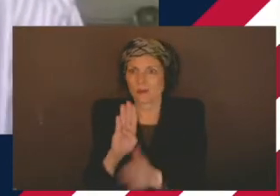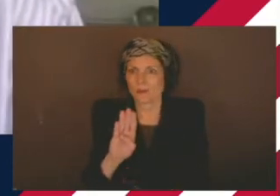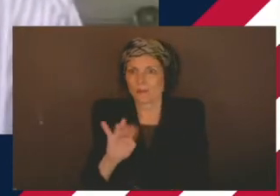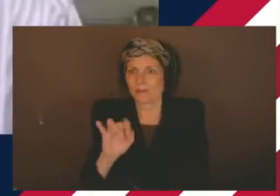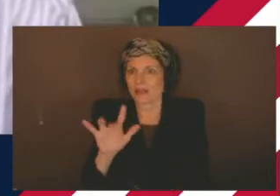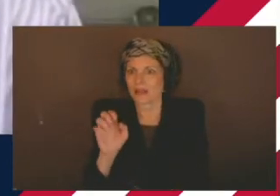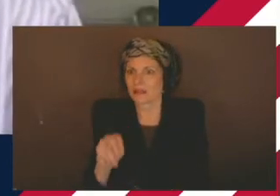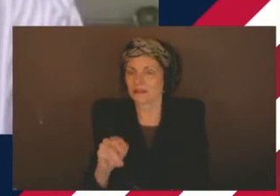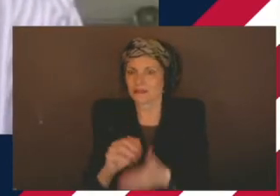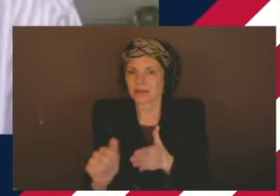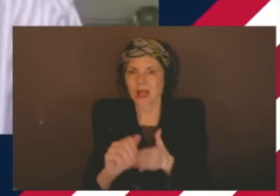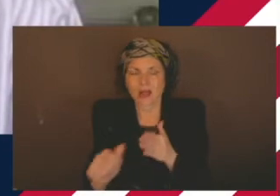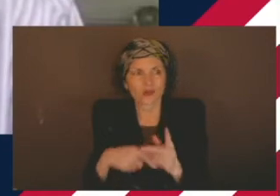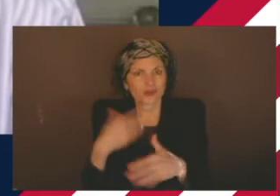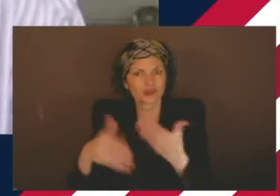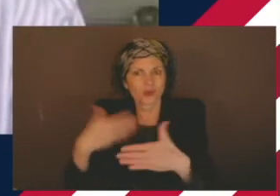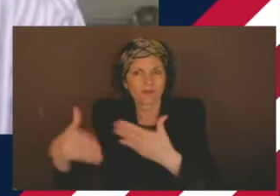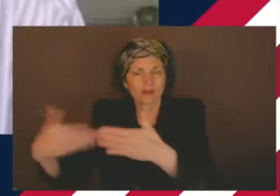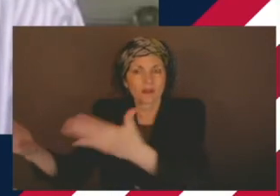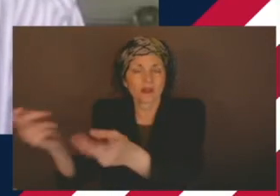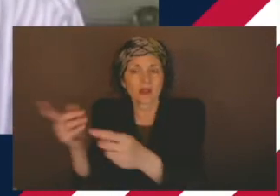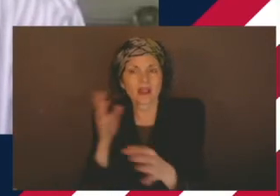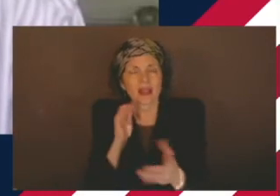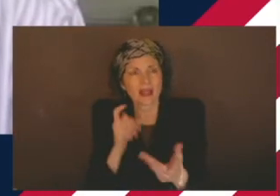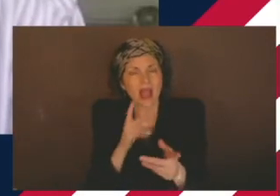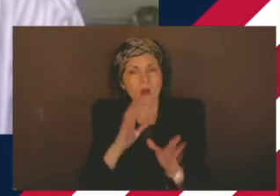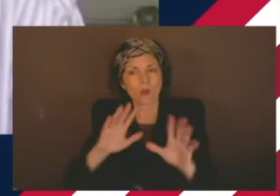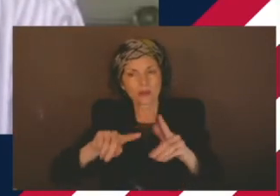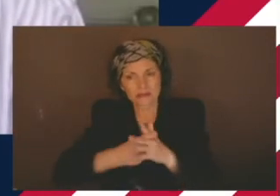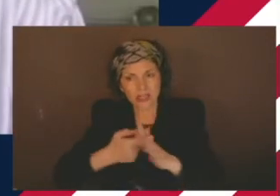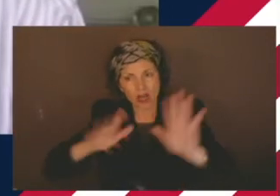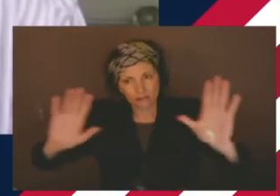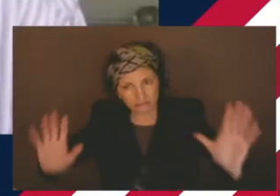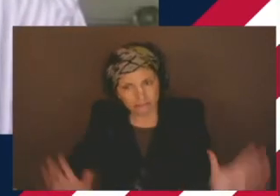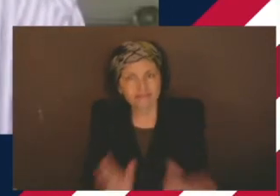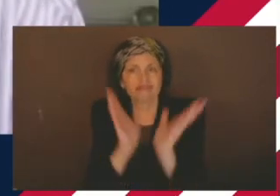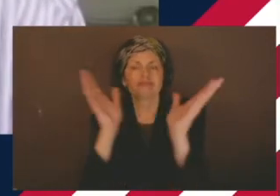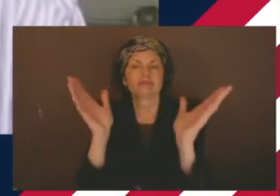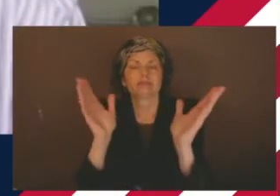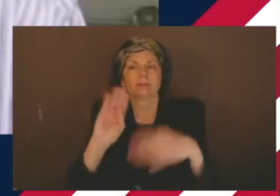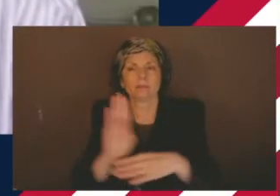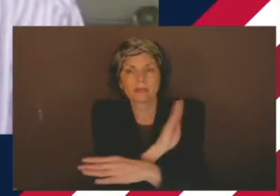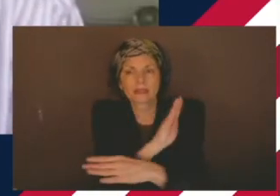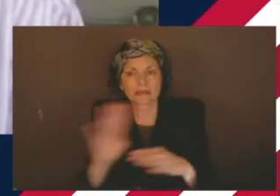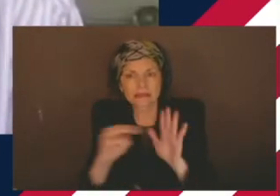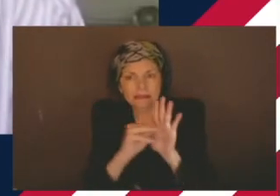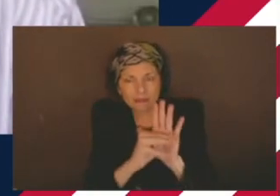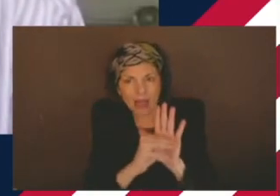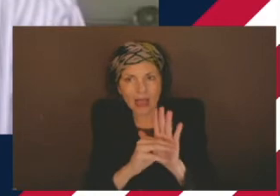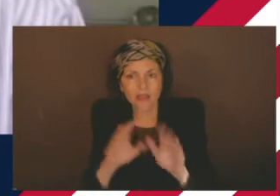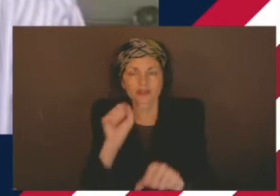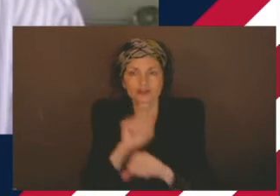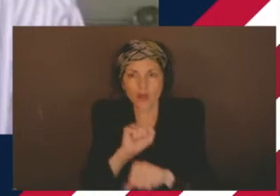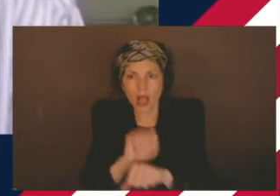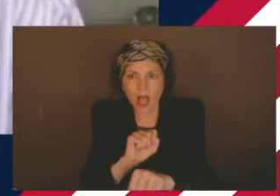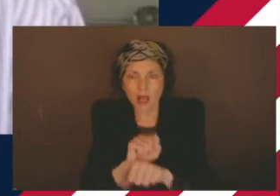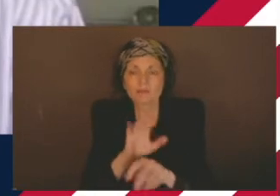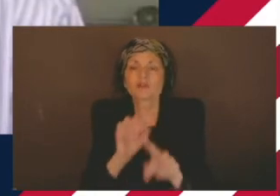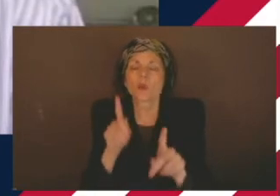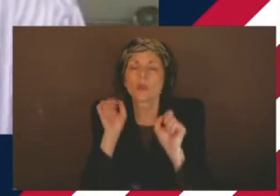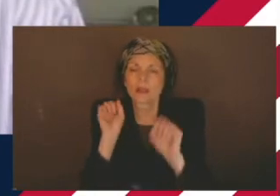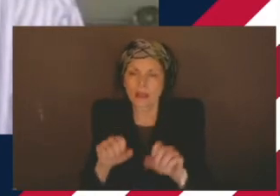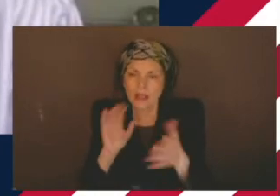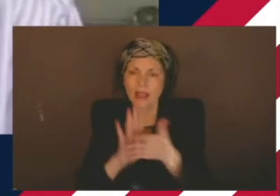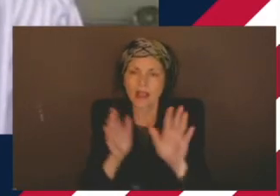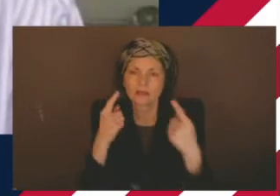synergistic development of technologies, business models, and jobs needed to reach our aggressive climate and social justice goals.